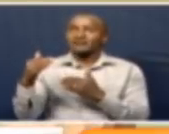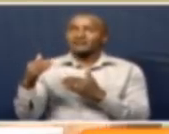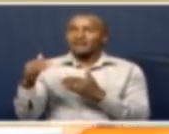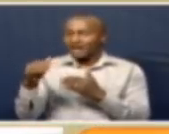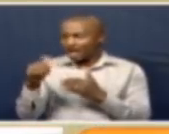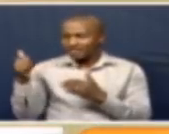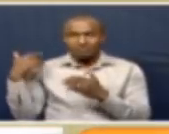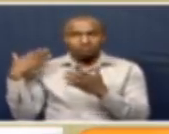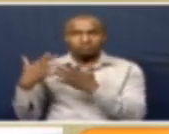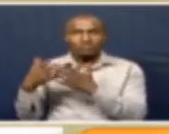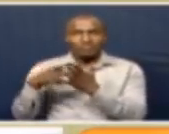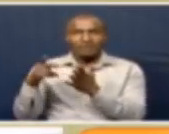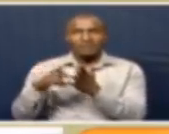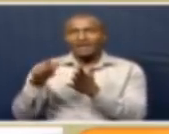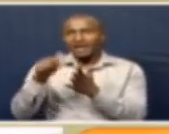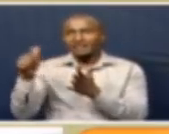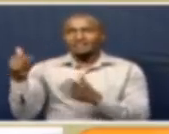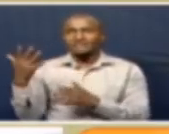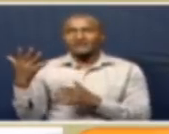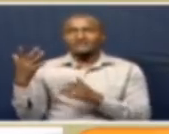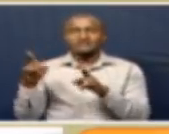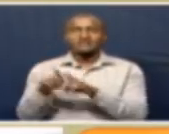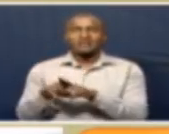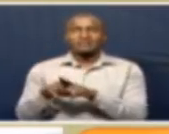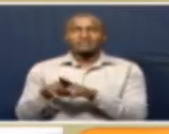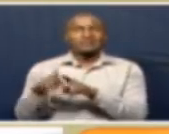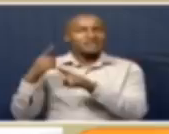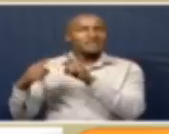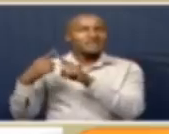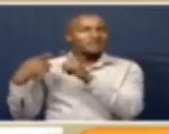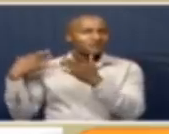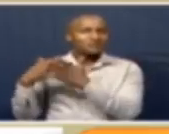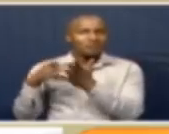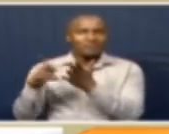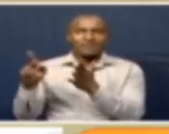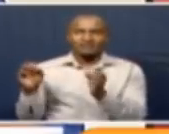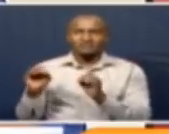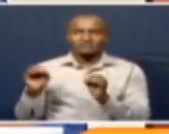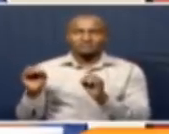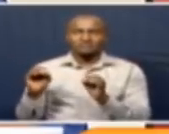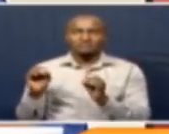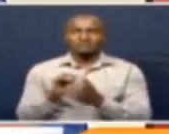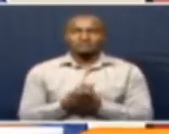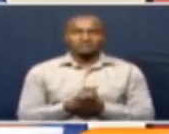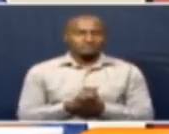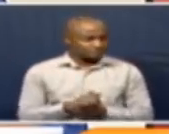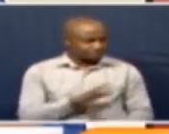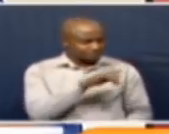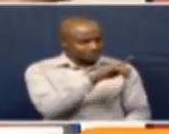like five other issues and even like years. Okay. Olive, what have